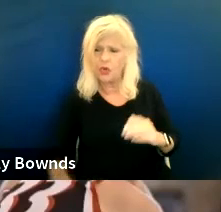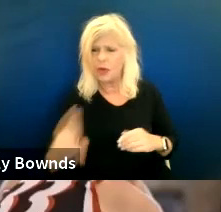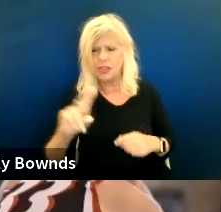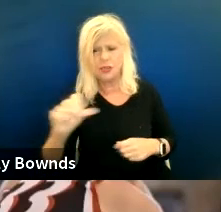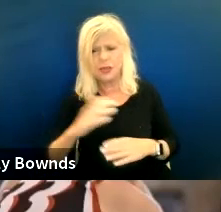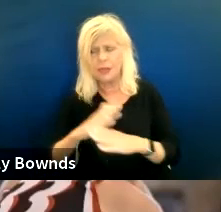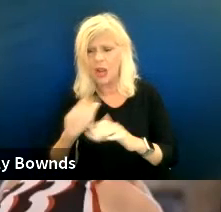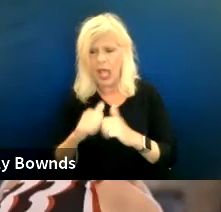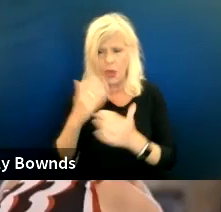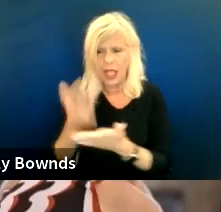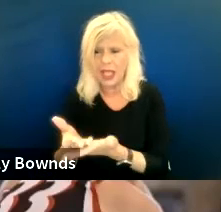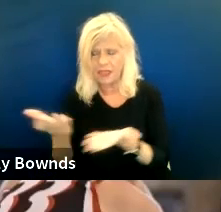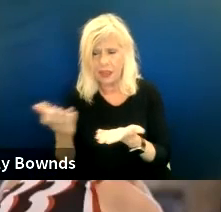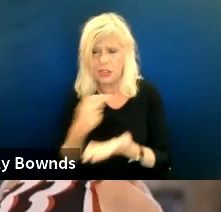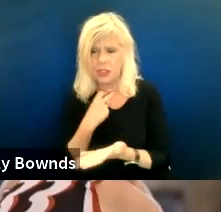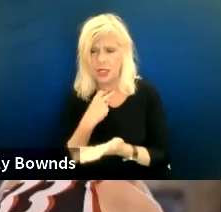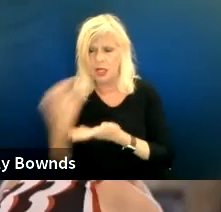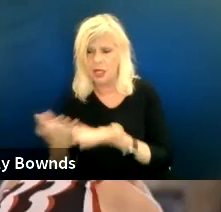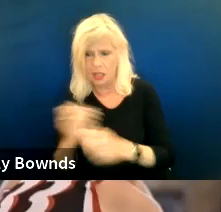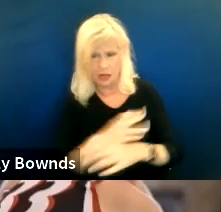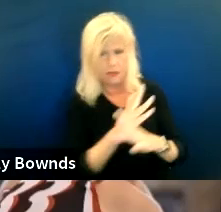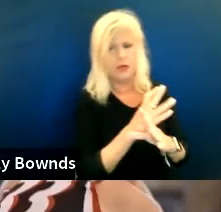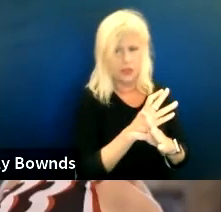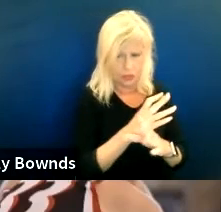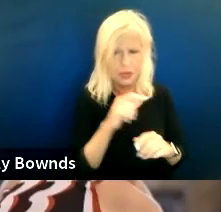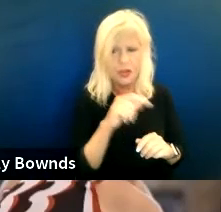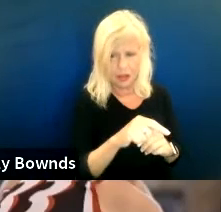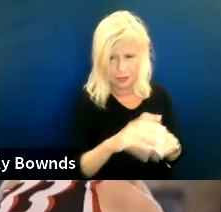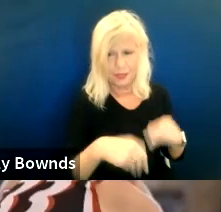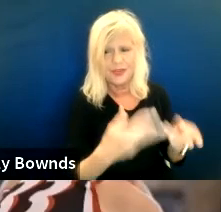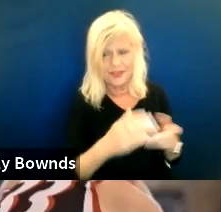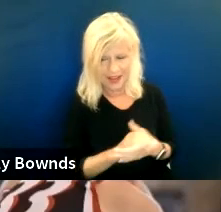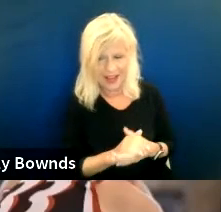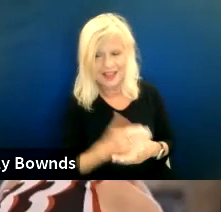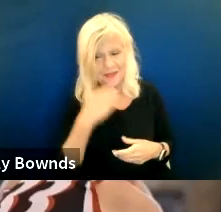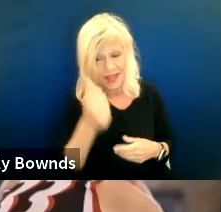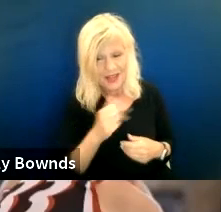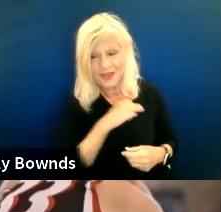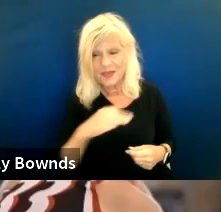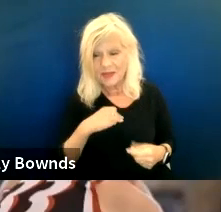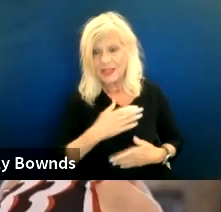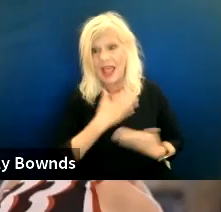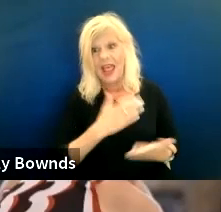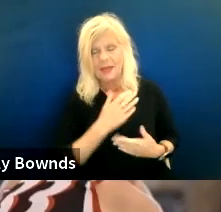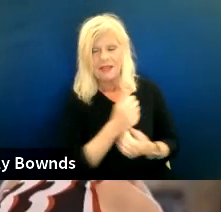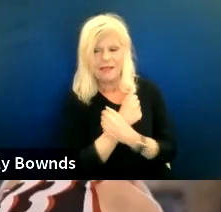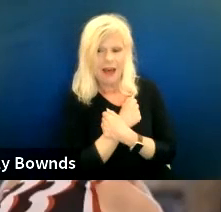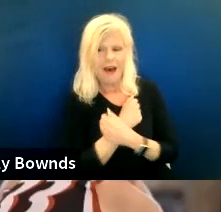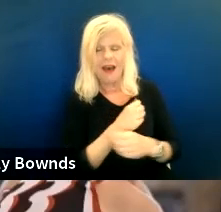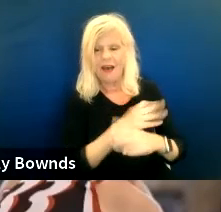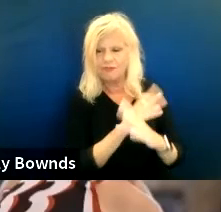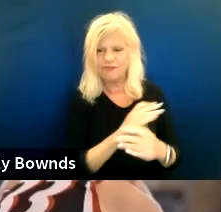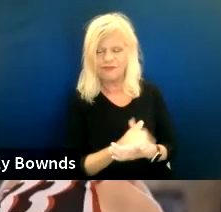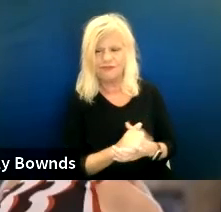how can we address that? A way is to make sure that we have virtual interventions. So our members have loved this, and I think